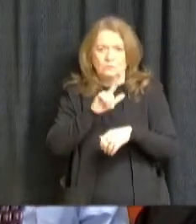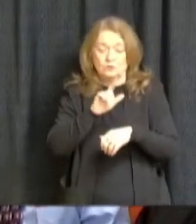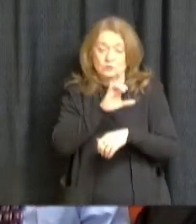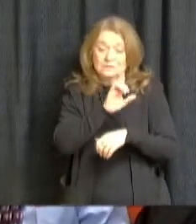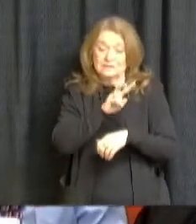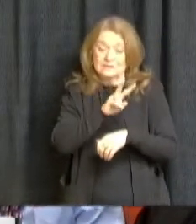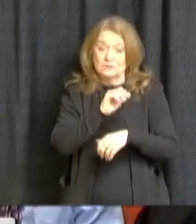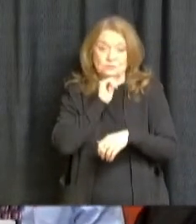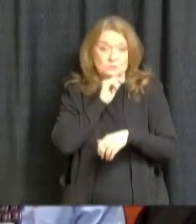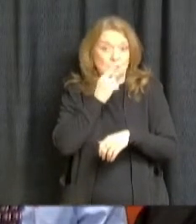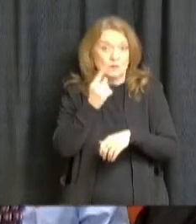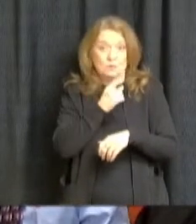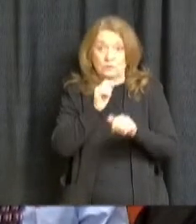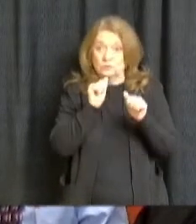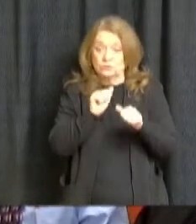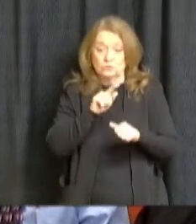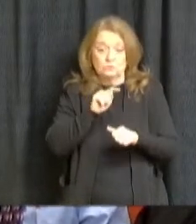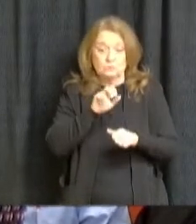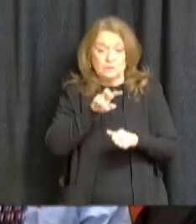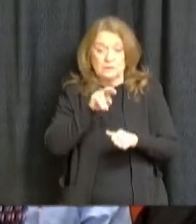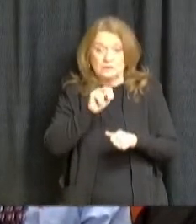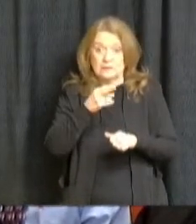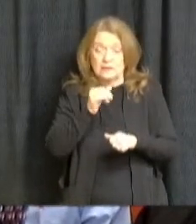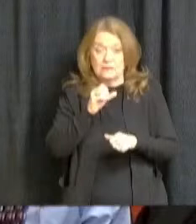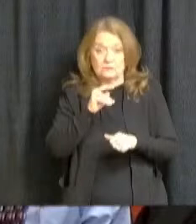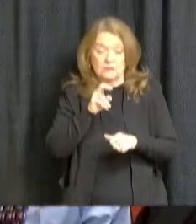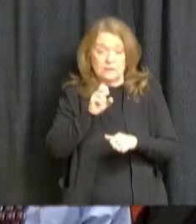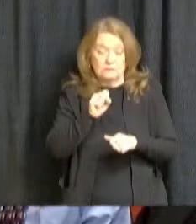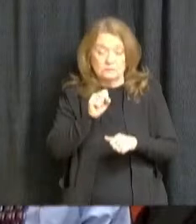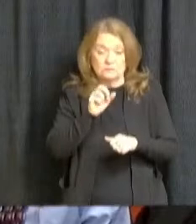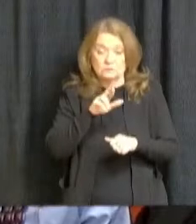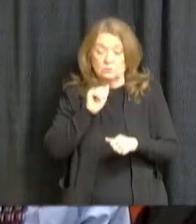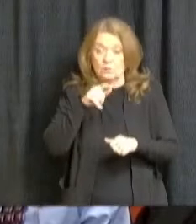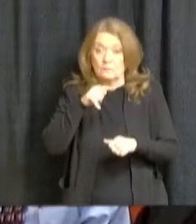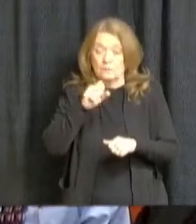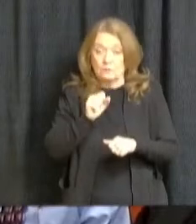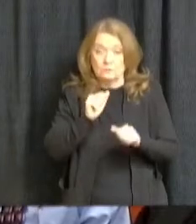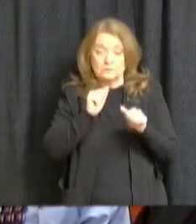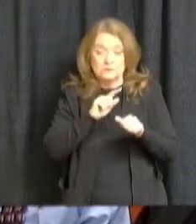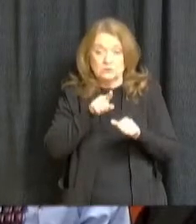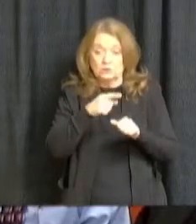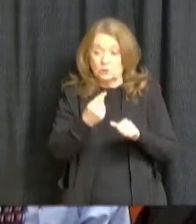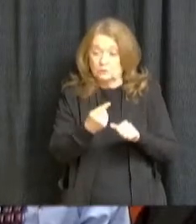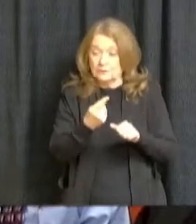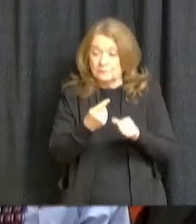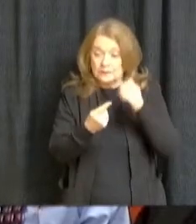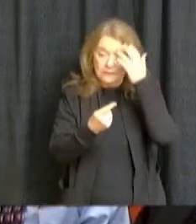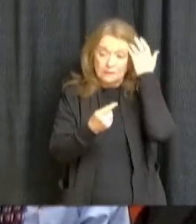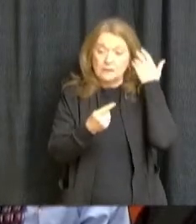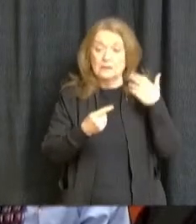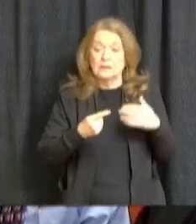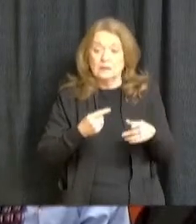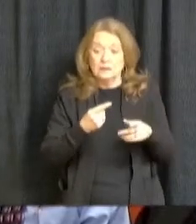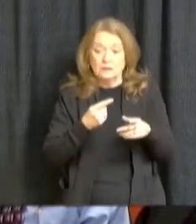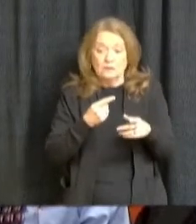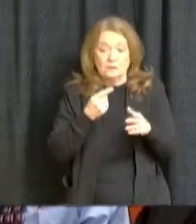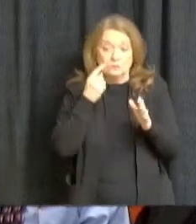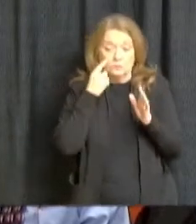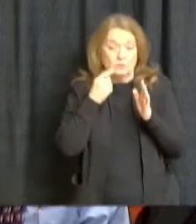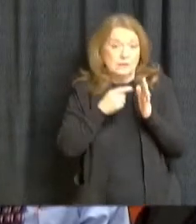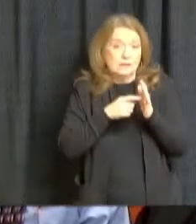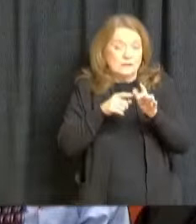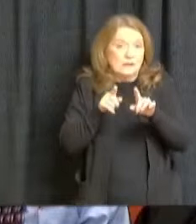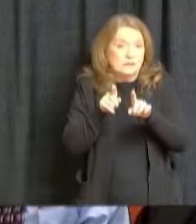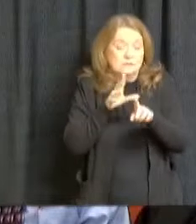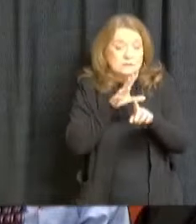be townhouses or apartments. It could only be R4. Well, there's that everybody recognizes it. There's an analyst that speaks for the banks,